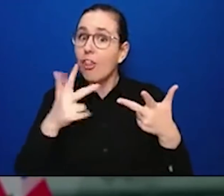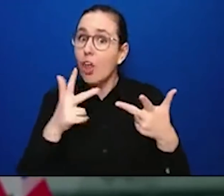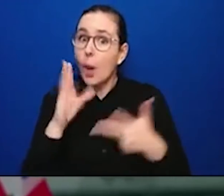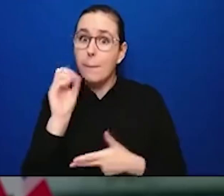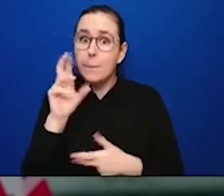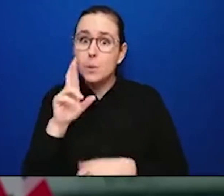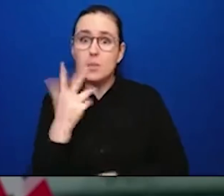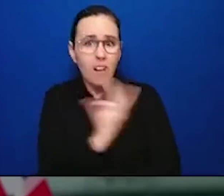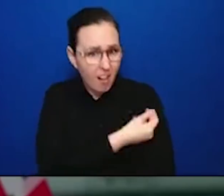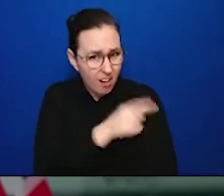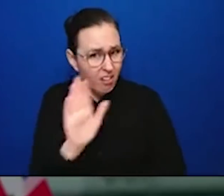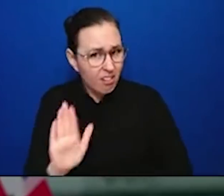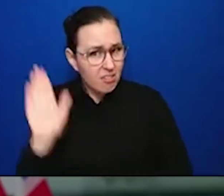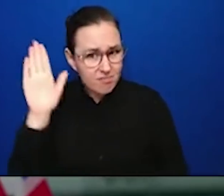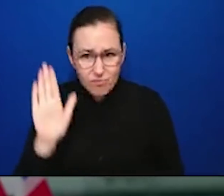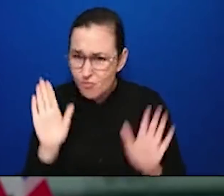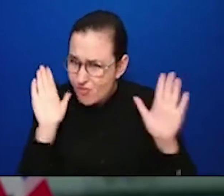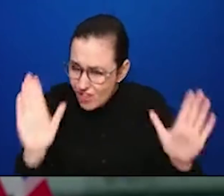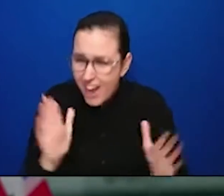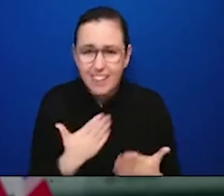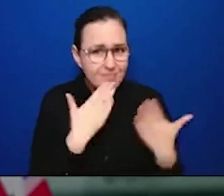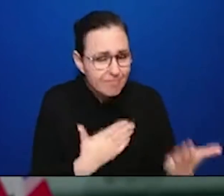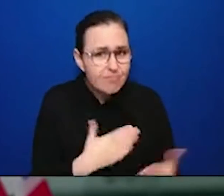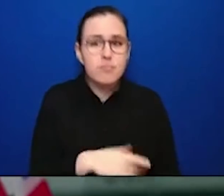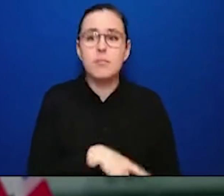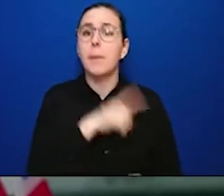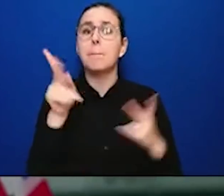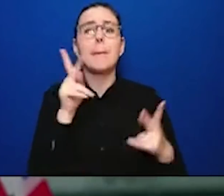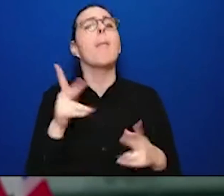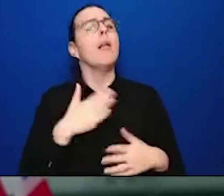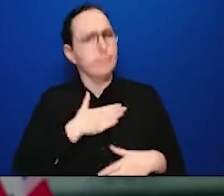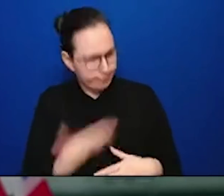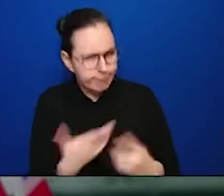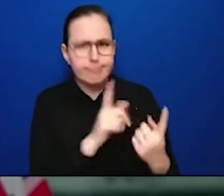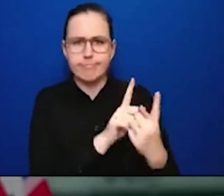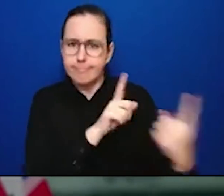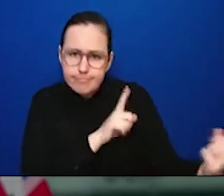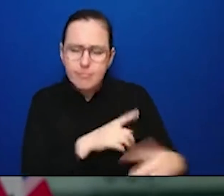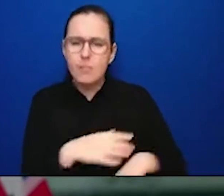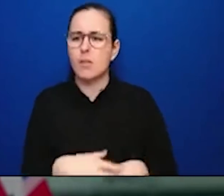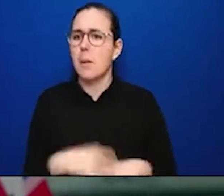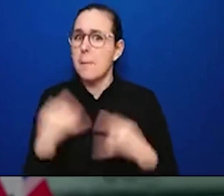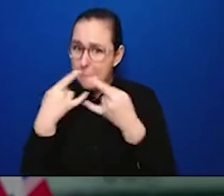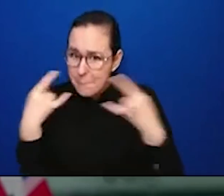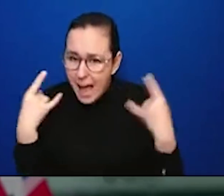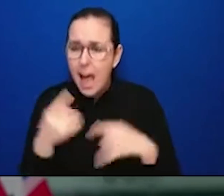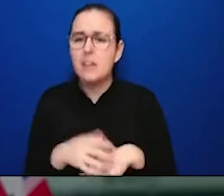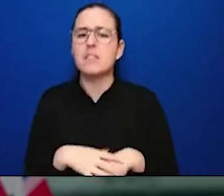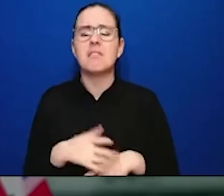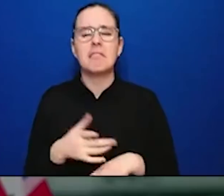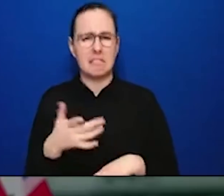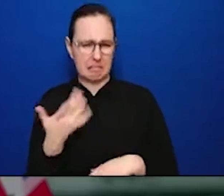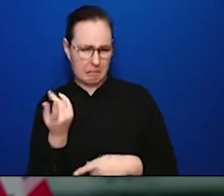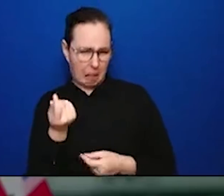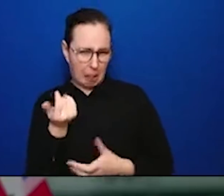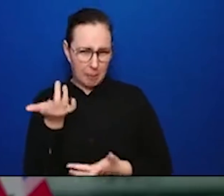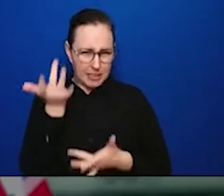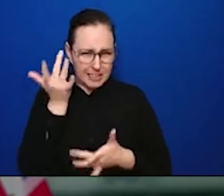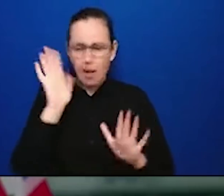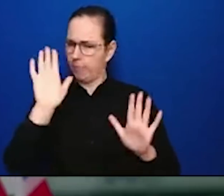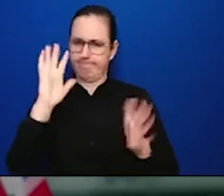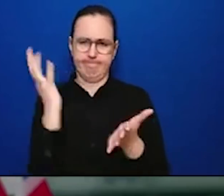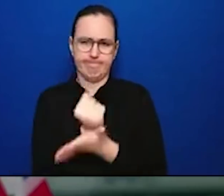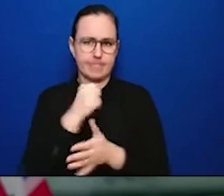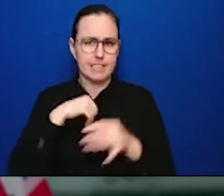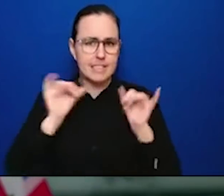wearing masks, staying home if we're feeling unwell. This is the right thing to do, and this is what will get us through